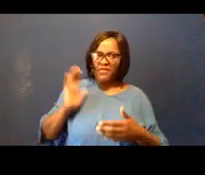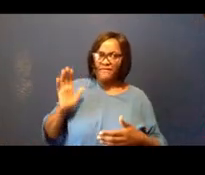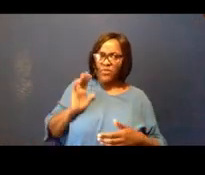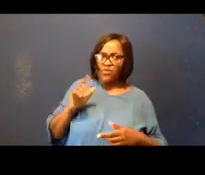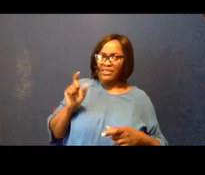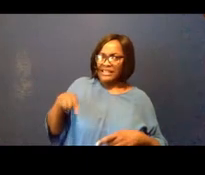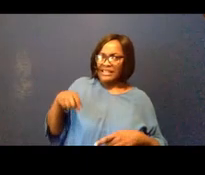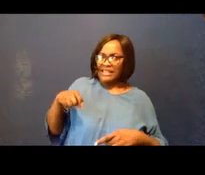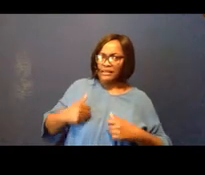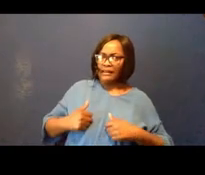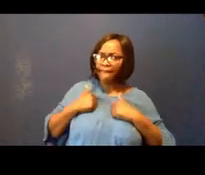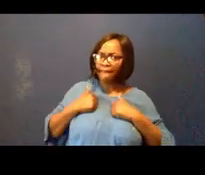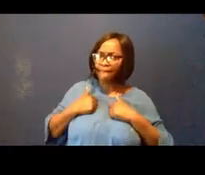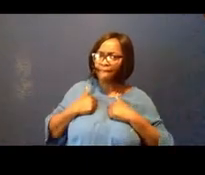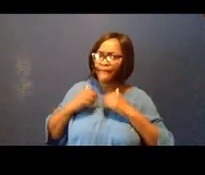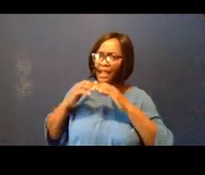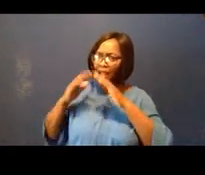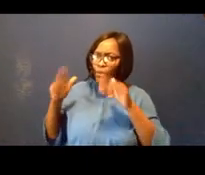kids.